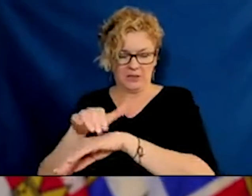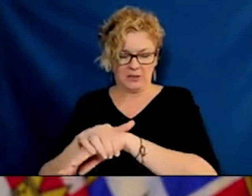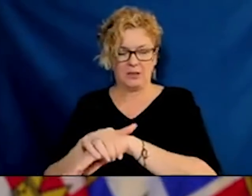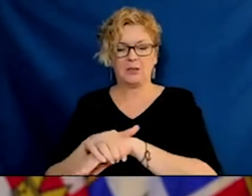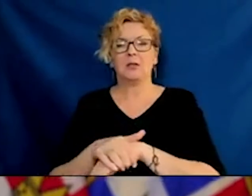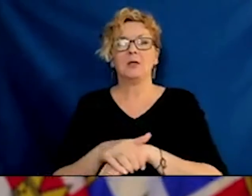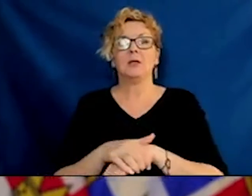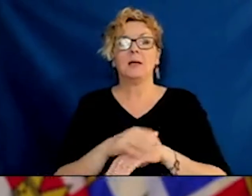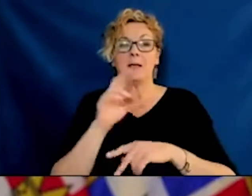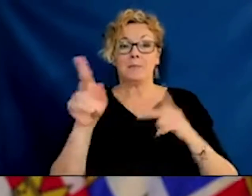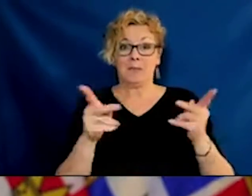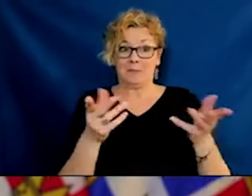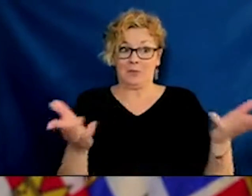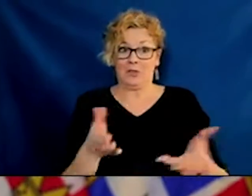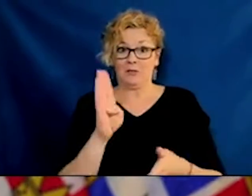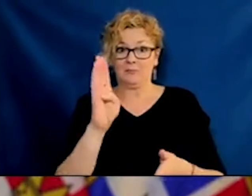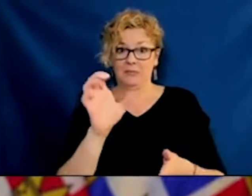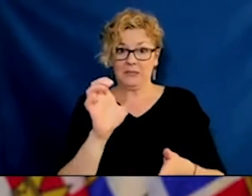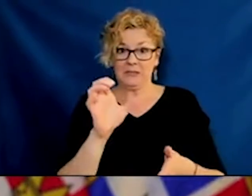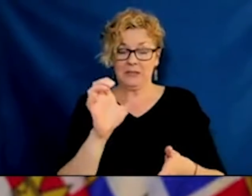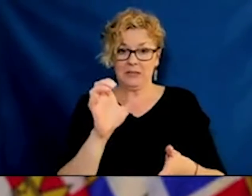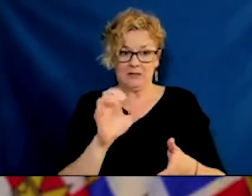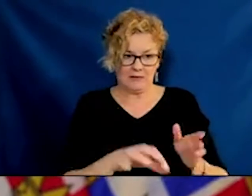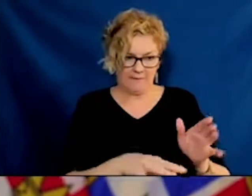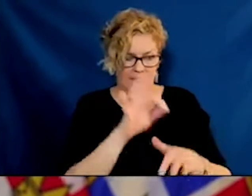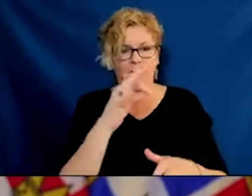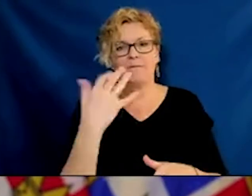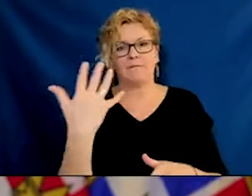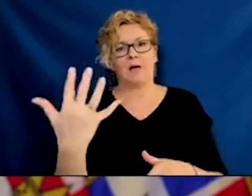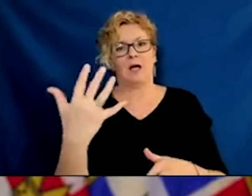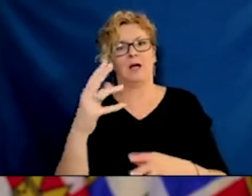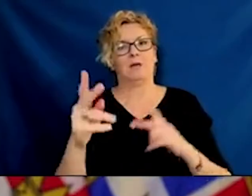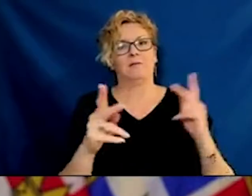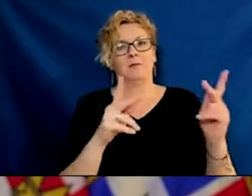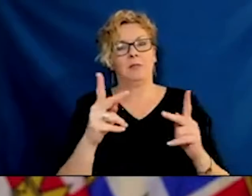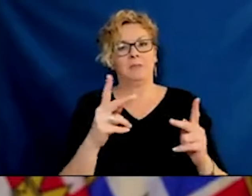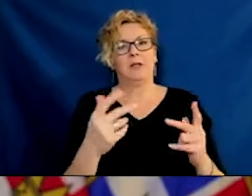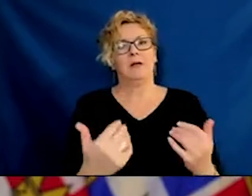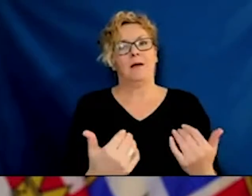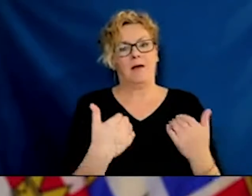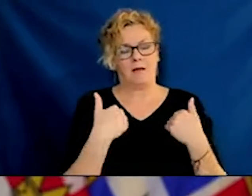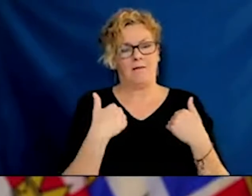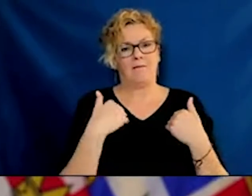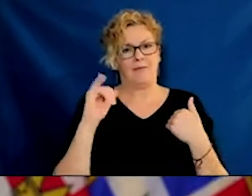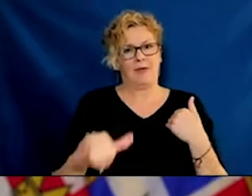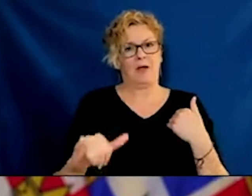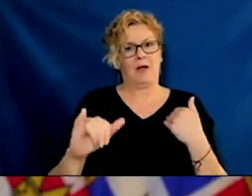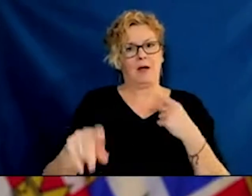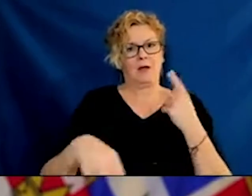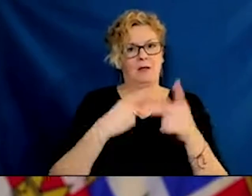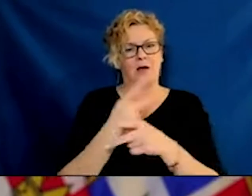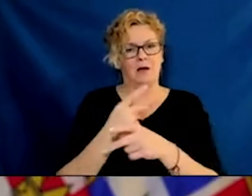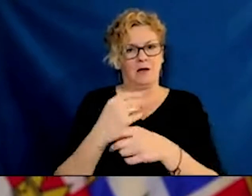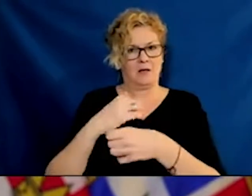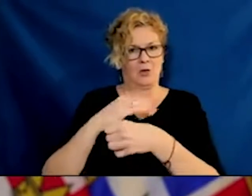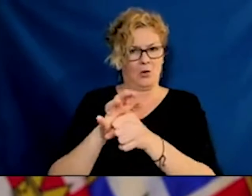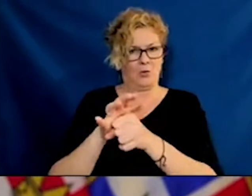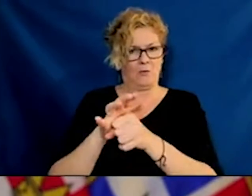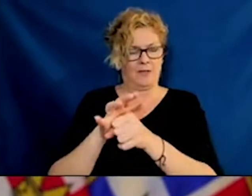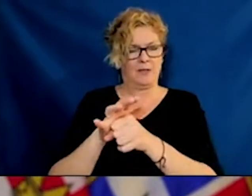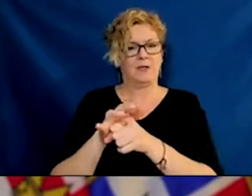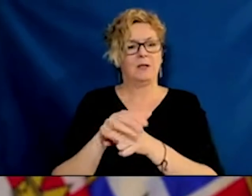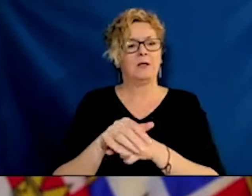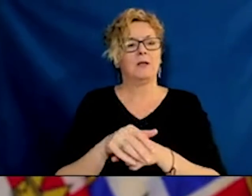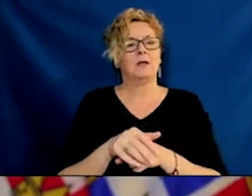the B117 variant detected here in British Columbia. All of them are either related to